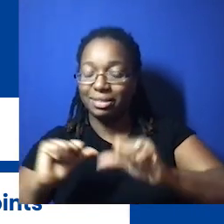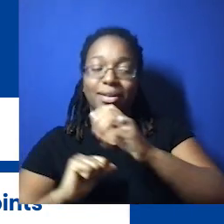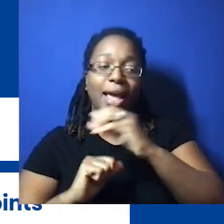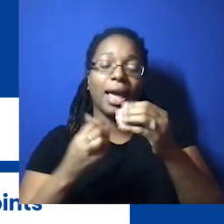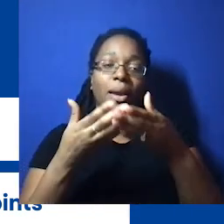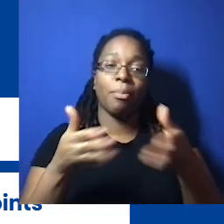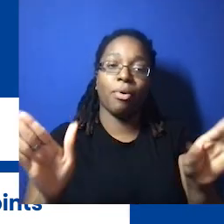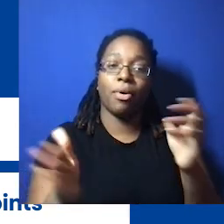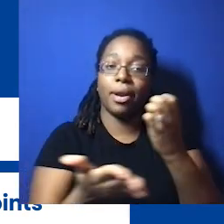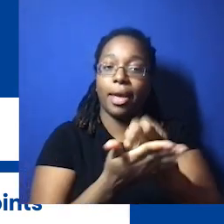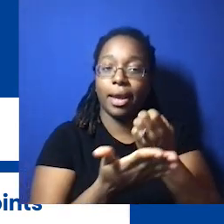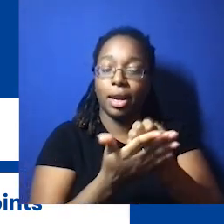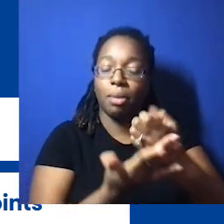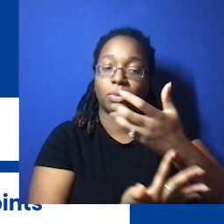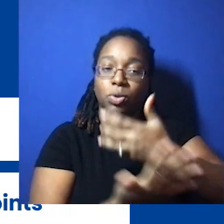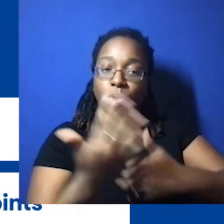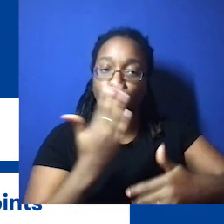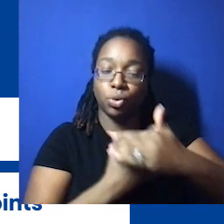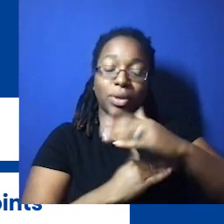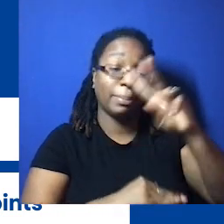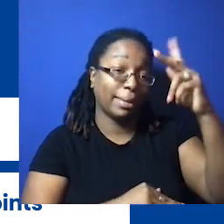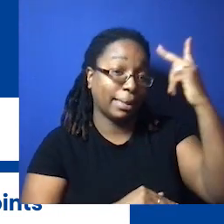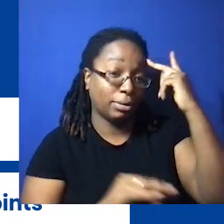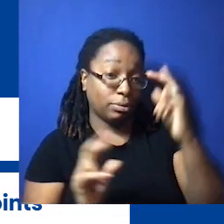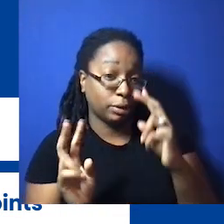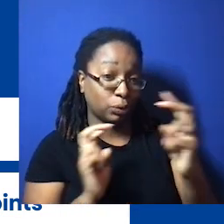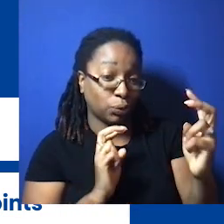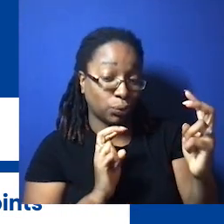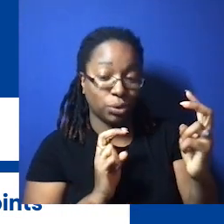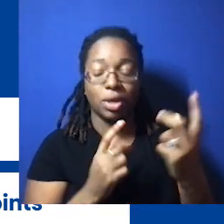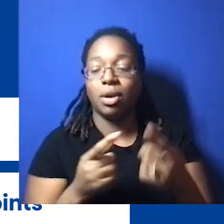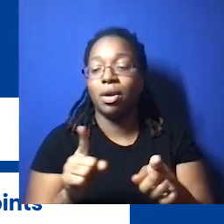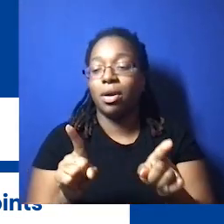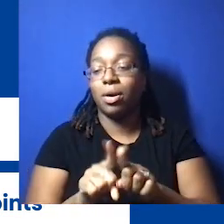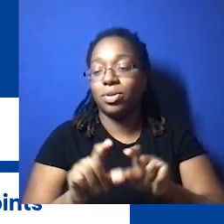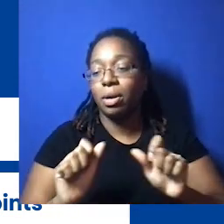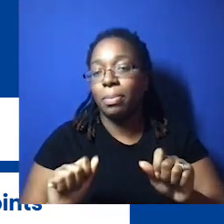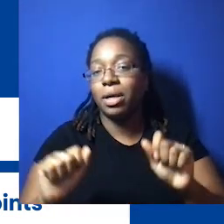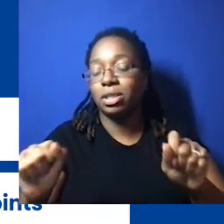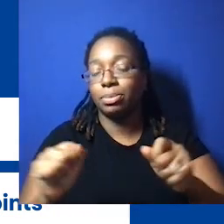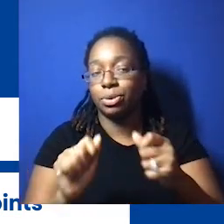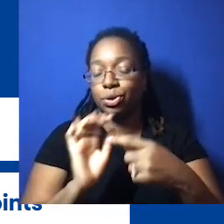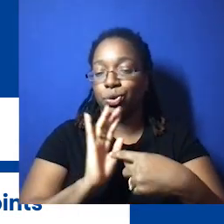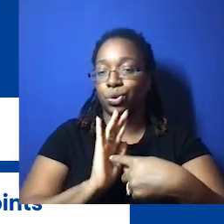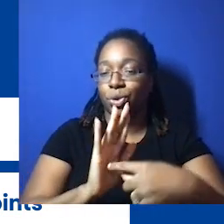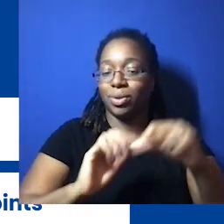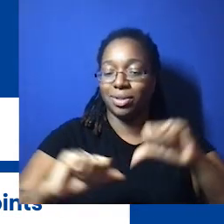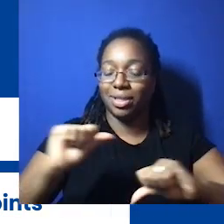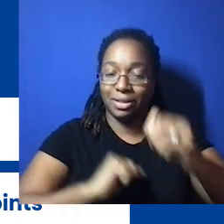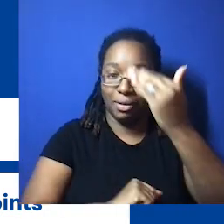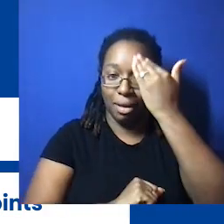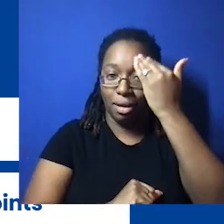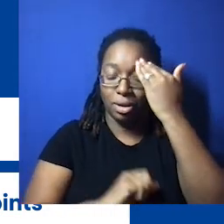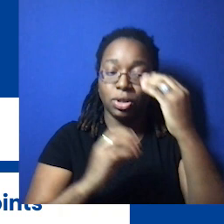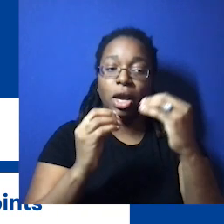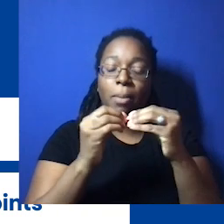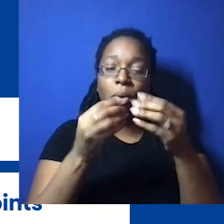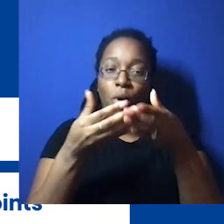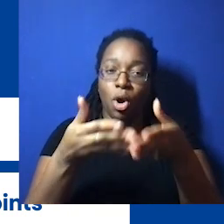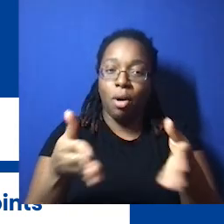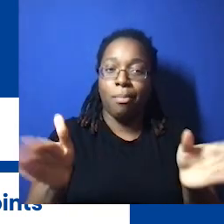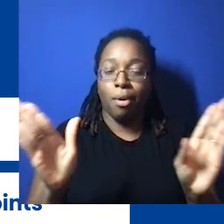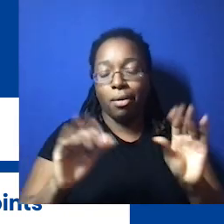economic, social, and political issues, as well as an ability to convey scientific knowledge in broader scientific